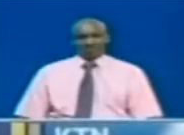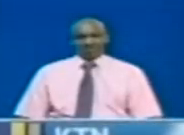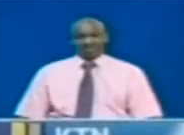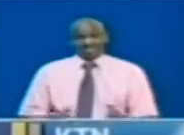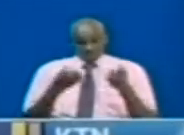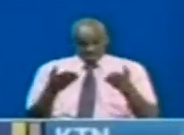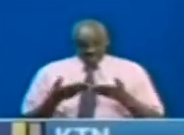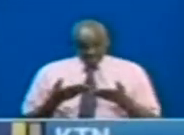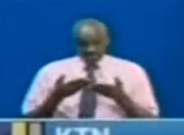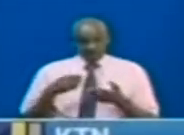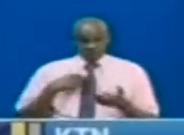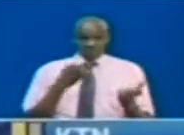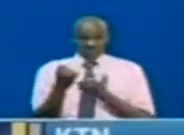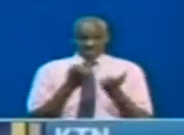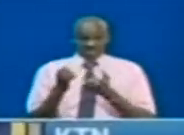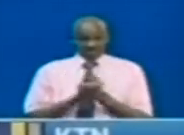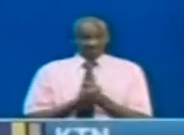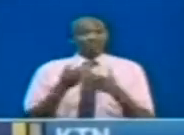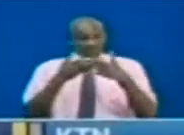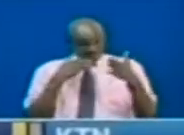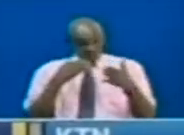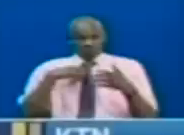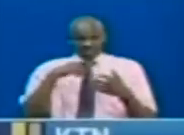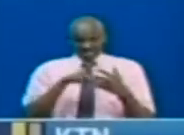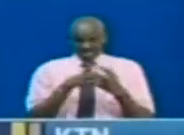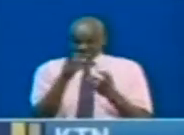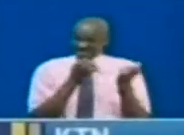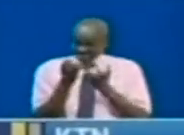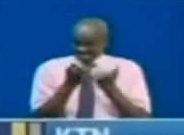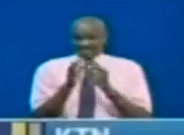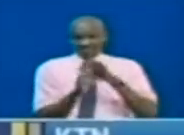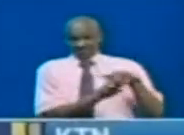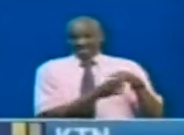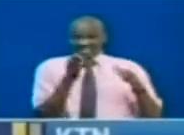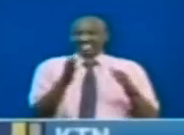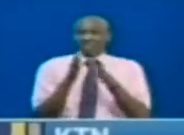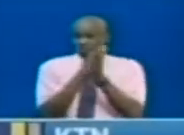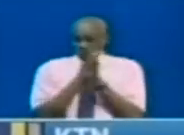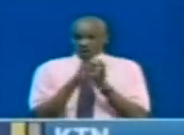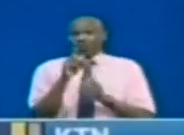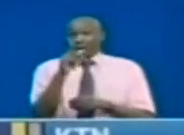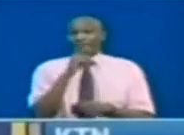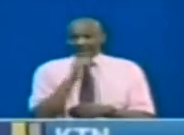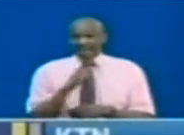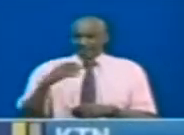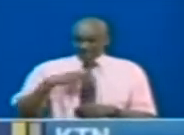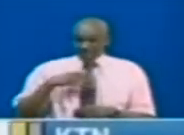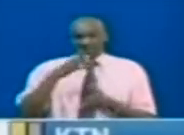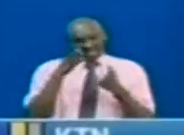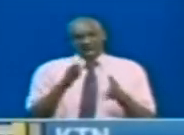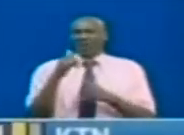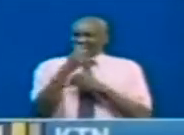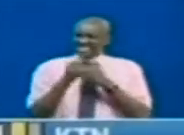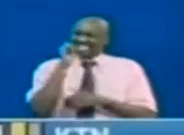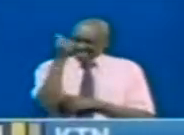And welcome to business. But before we can get into the real business stories, this is a story of a man that everyone in the